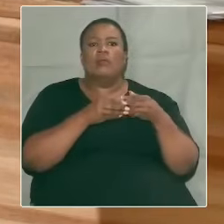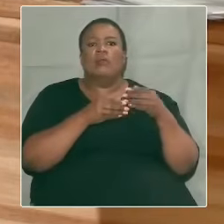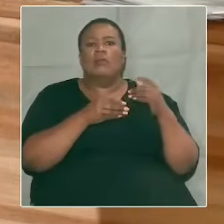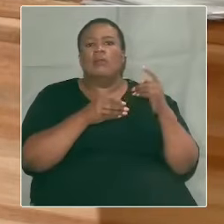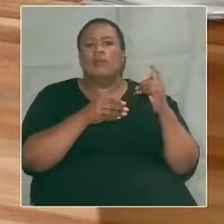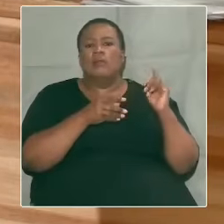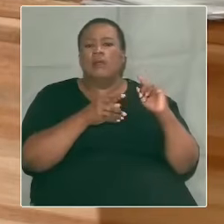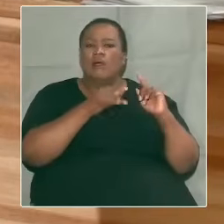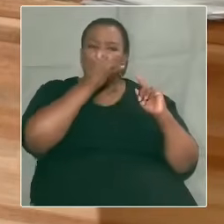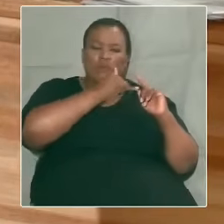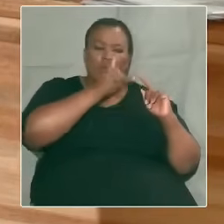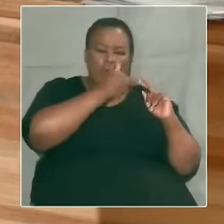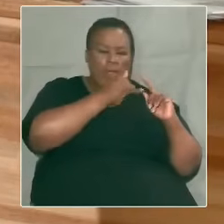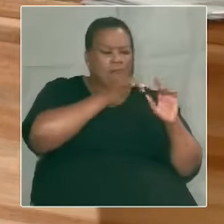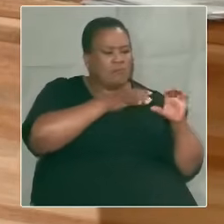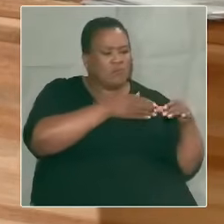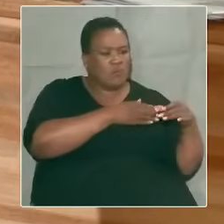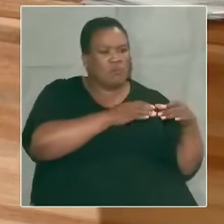police infiltration,